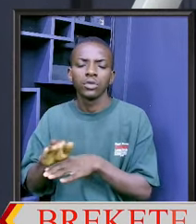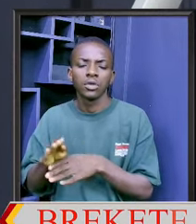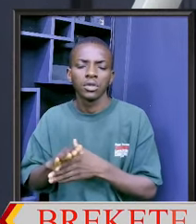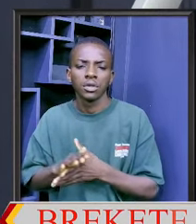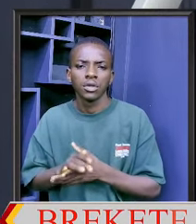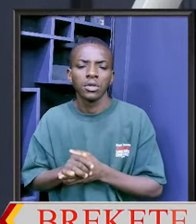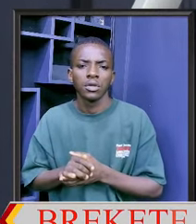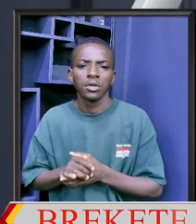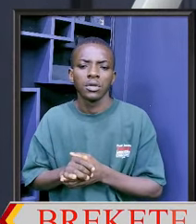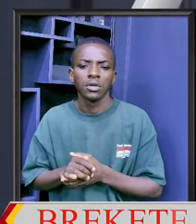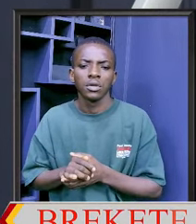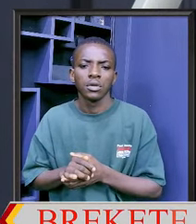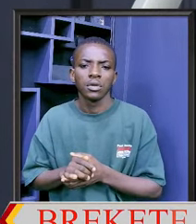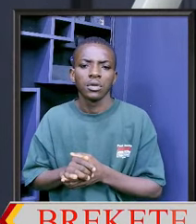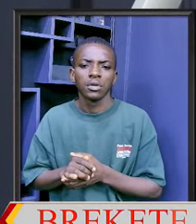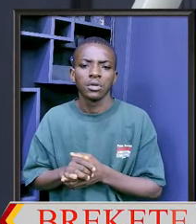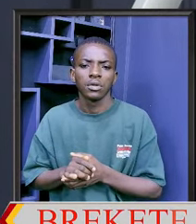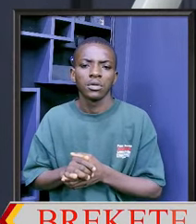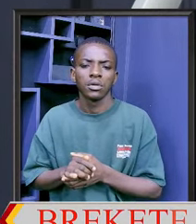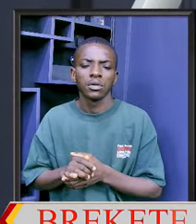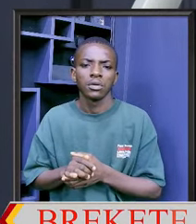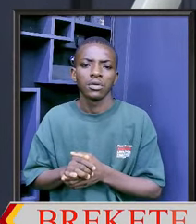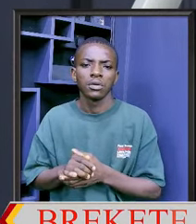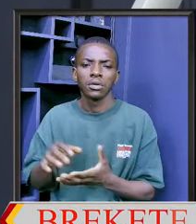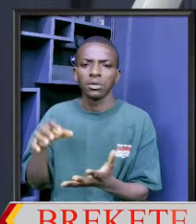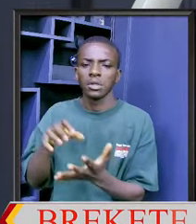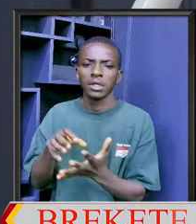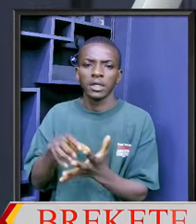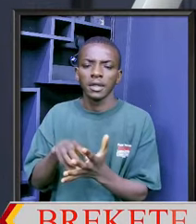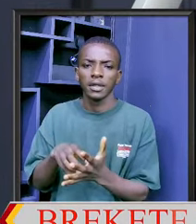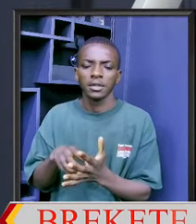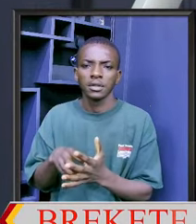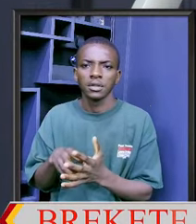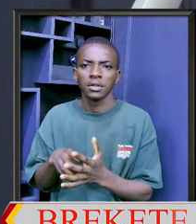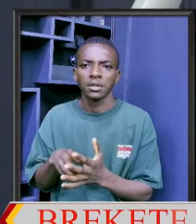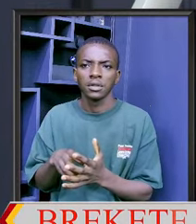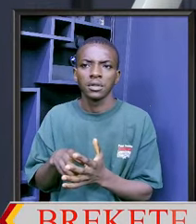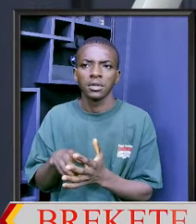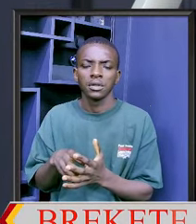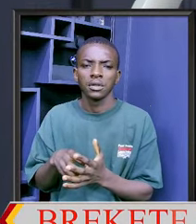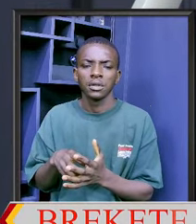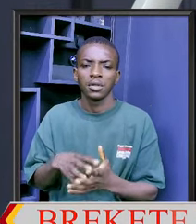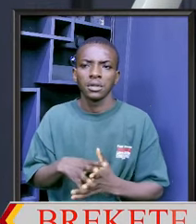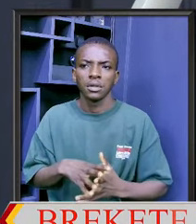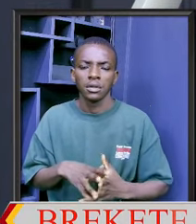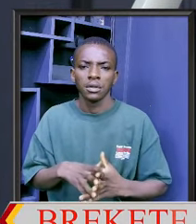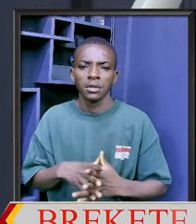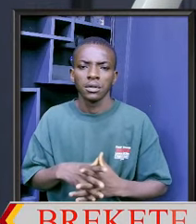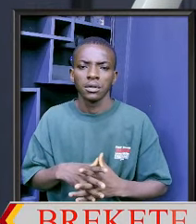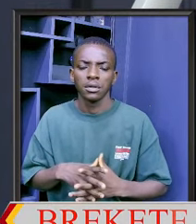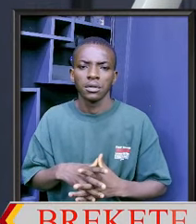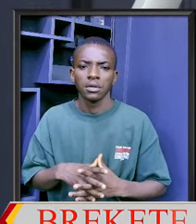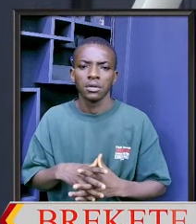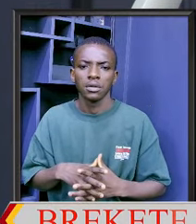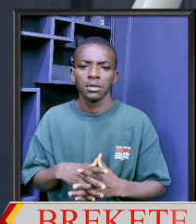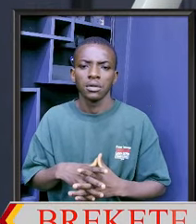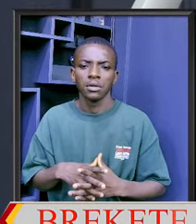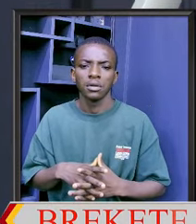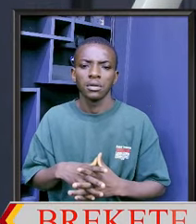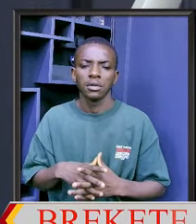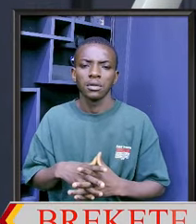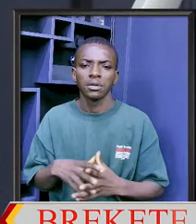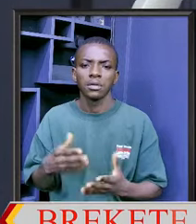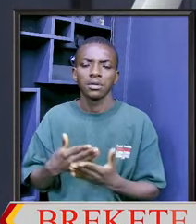doing? I'm doing cake to when cake. You go to cake. Mm. I'm doing cake